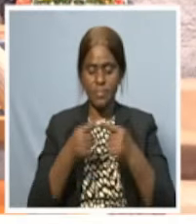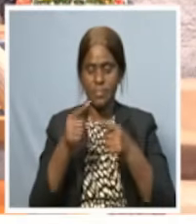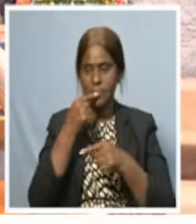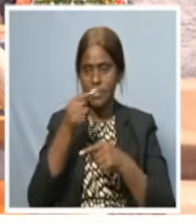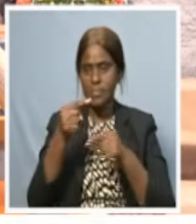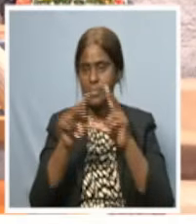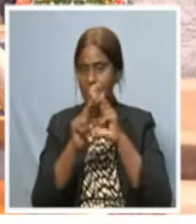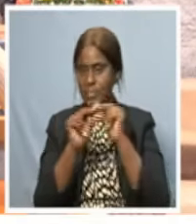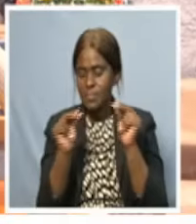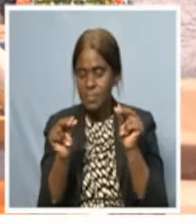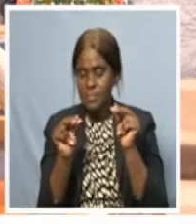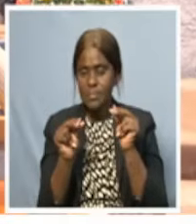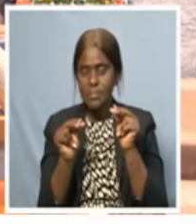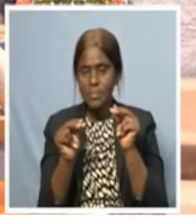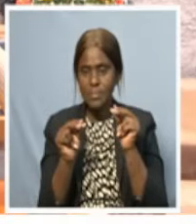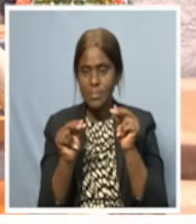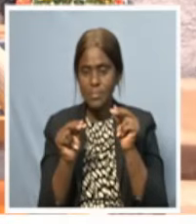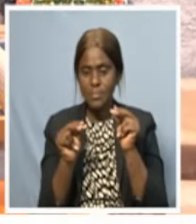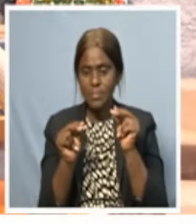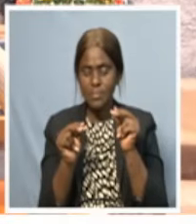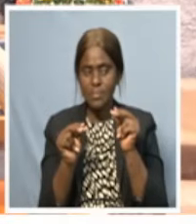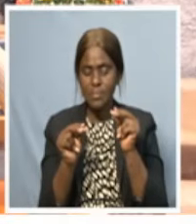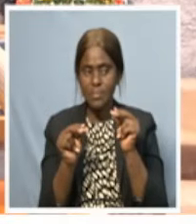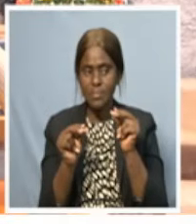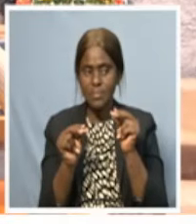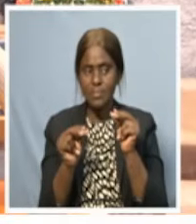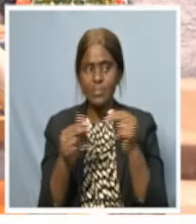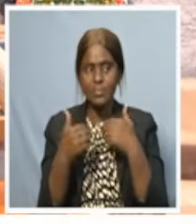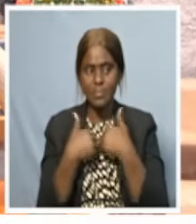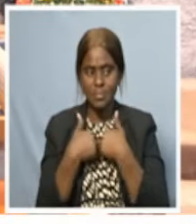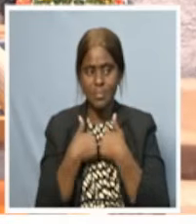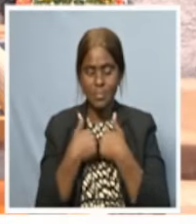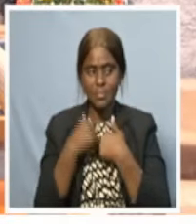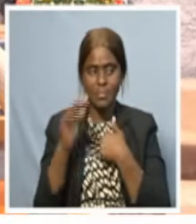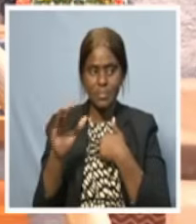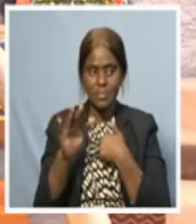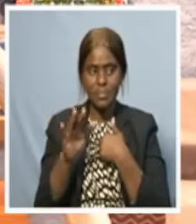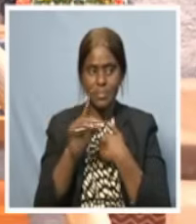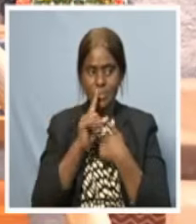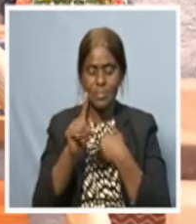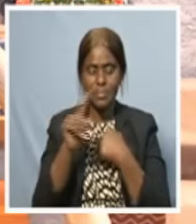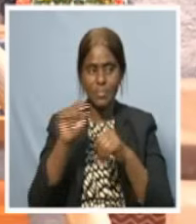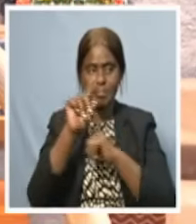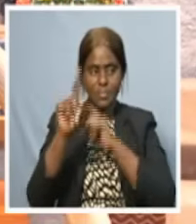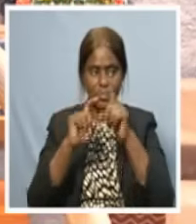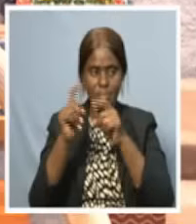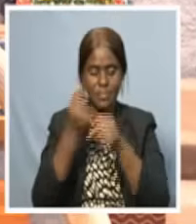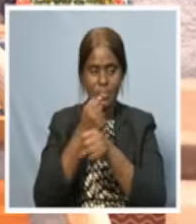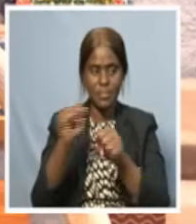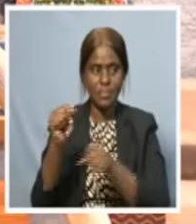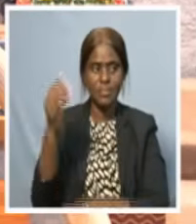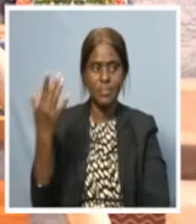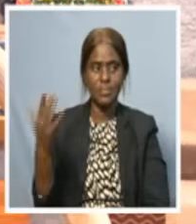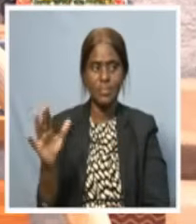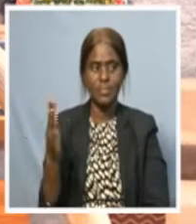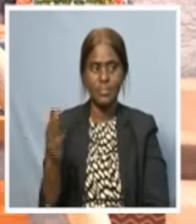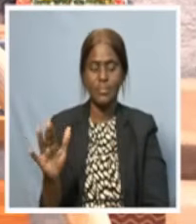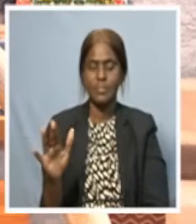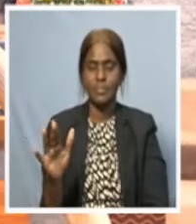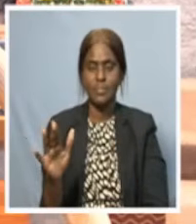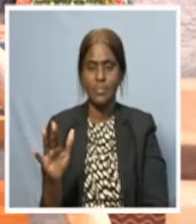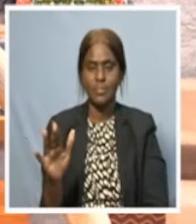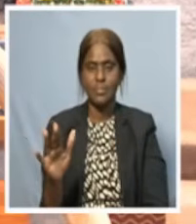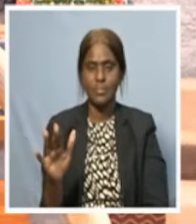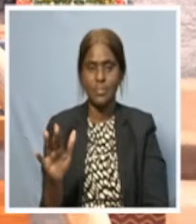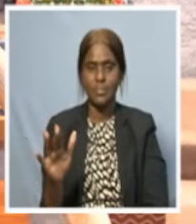Of the contrary say no. The ayes have it. The question is resolved in the